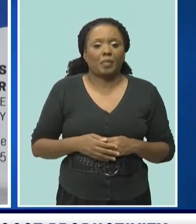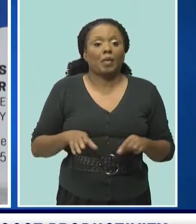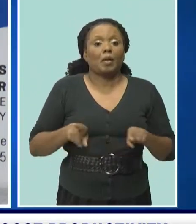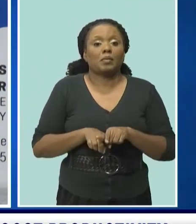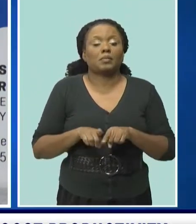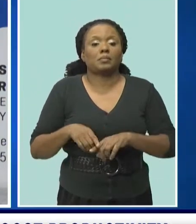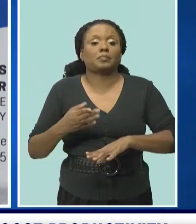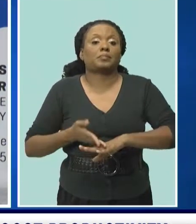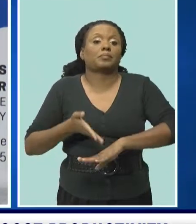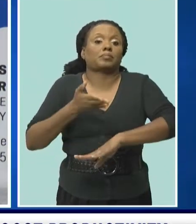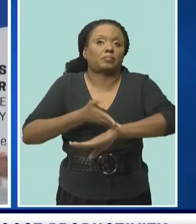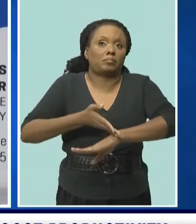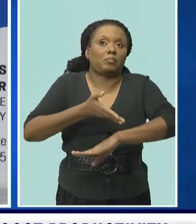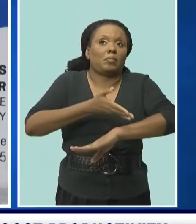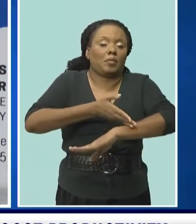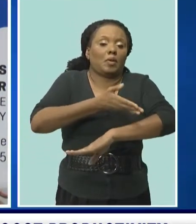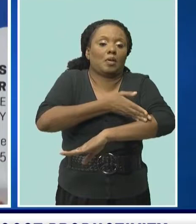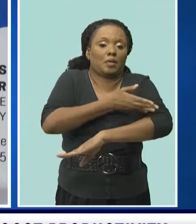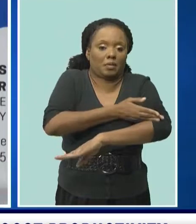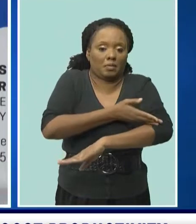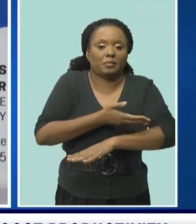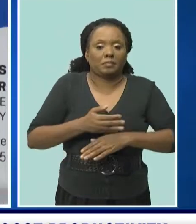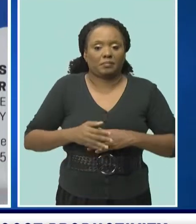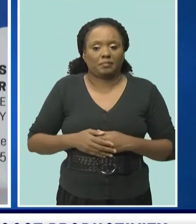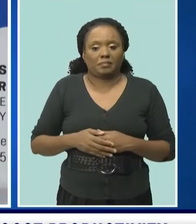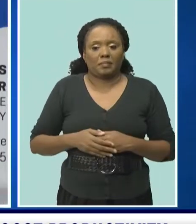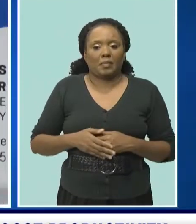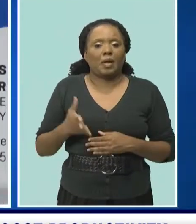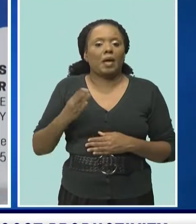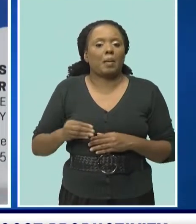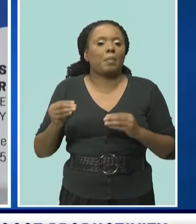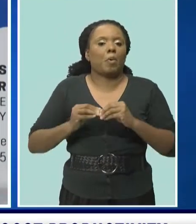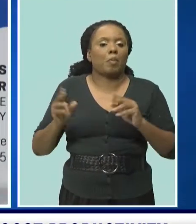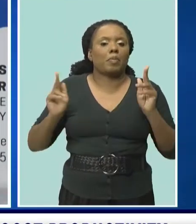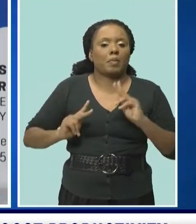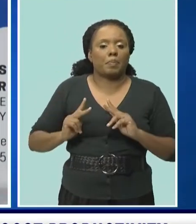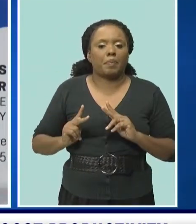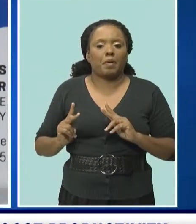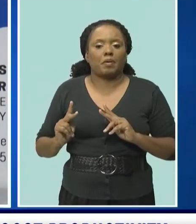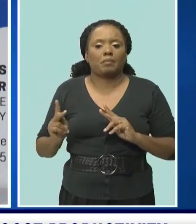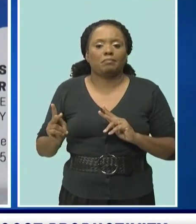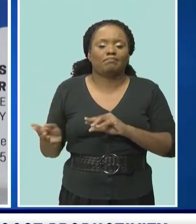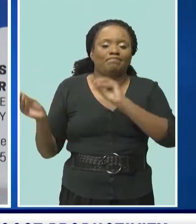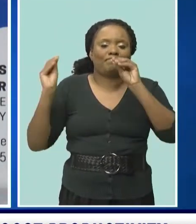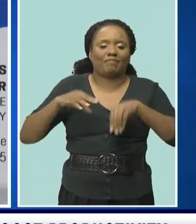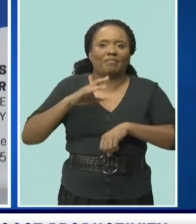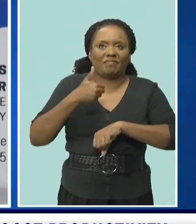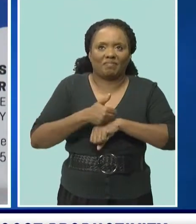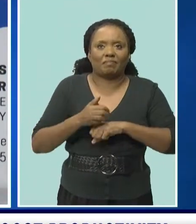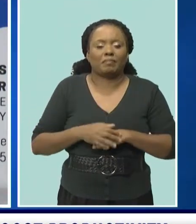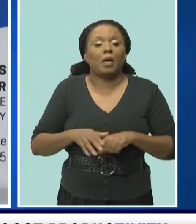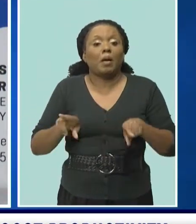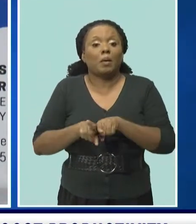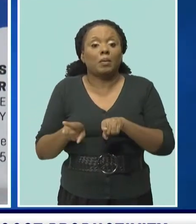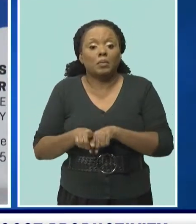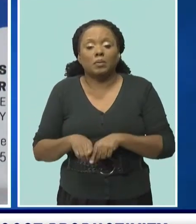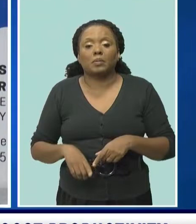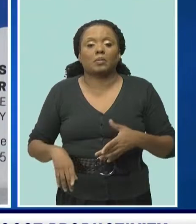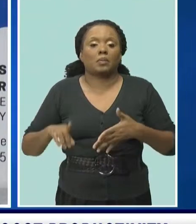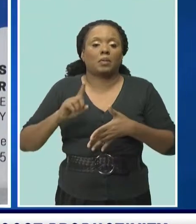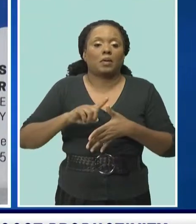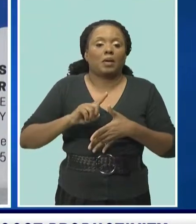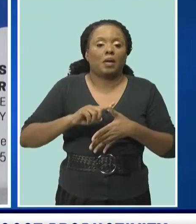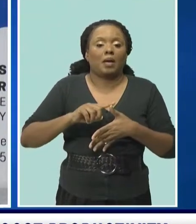our numbers. Ms. Motley admitted there were some major challenges to Barbados' productivity, highlighting climate change, chronic